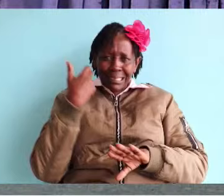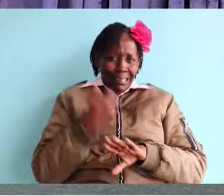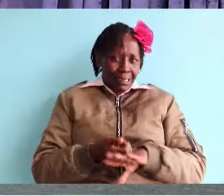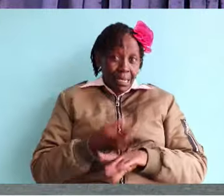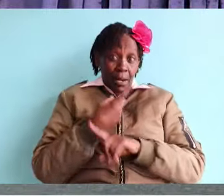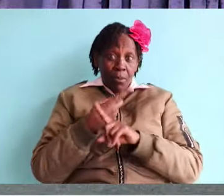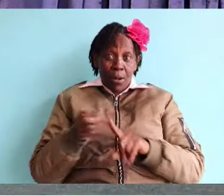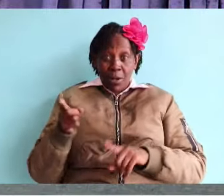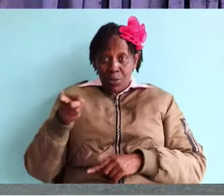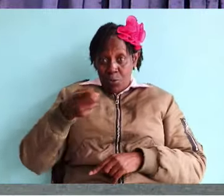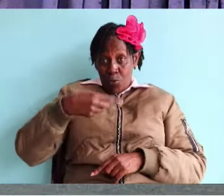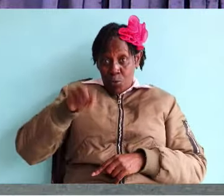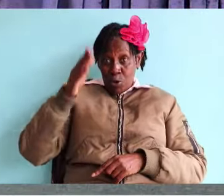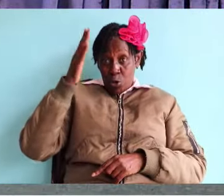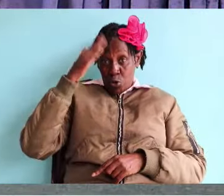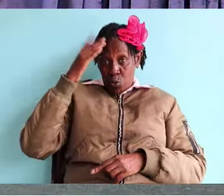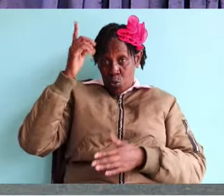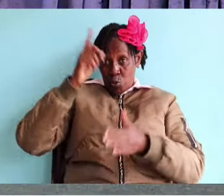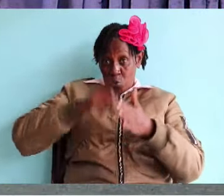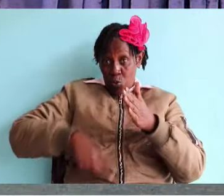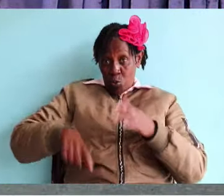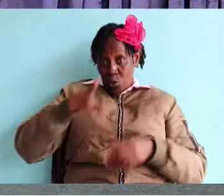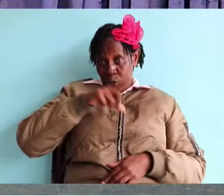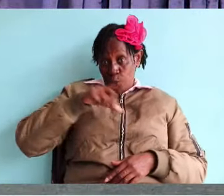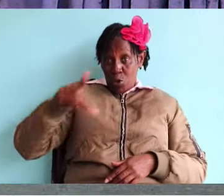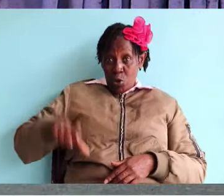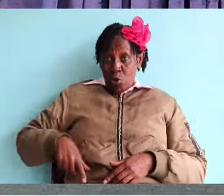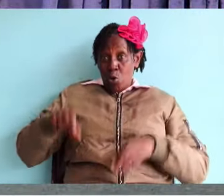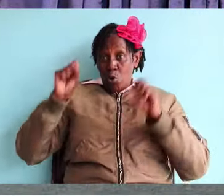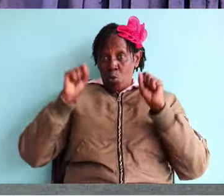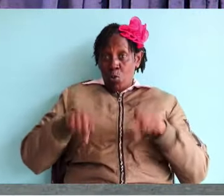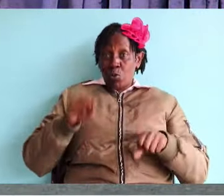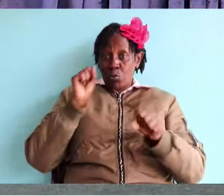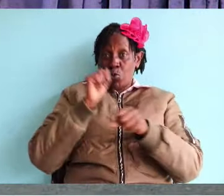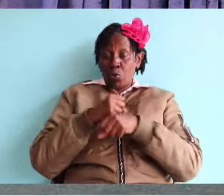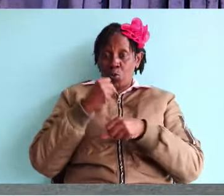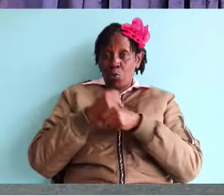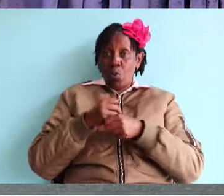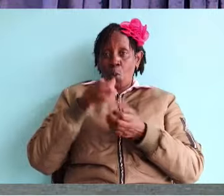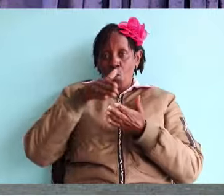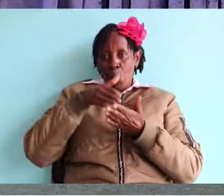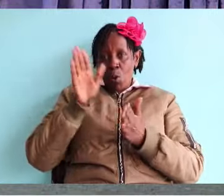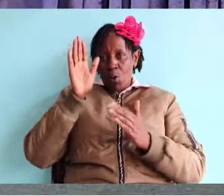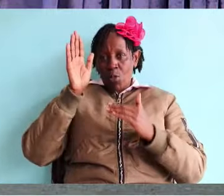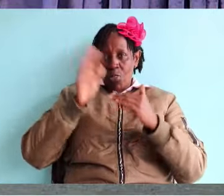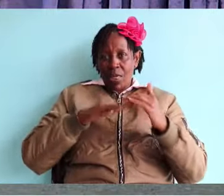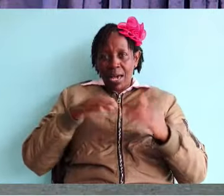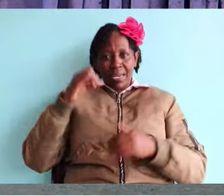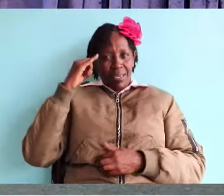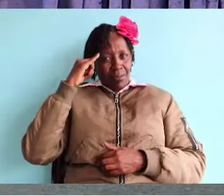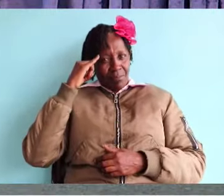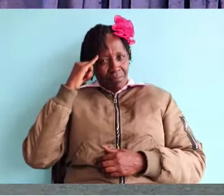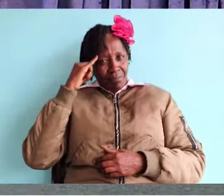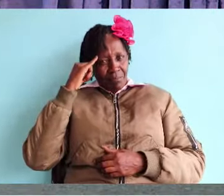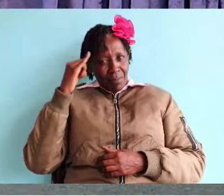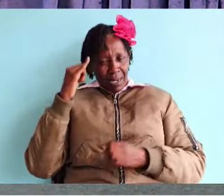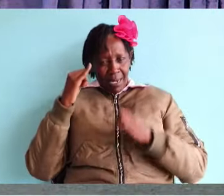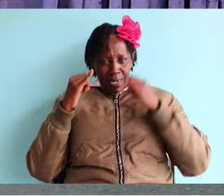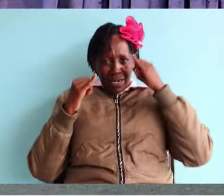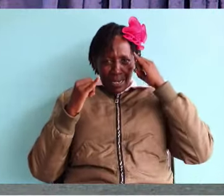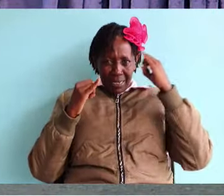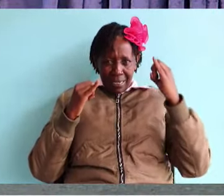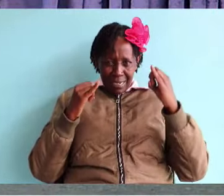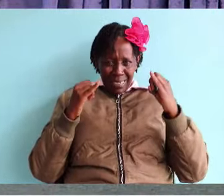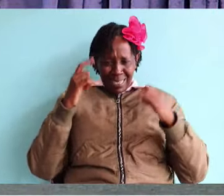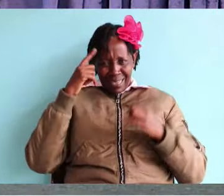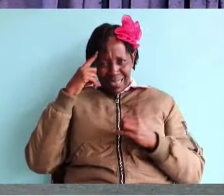Lord is able to do even more than we can imagine, destroying this kind of 15,000